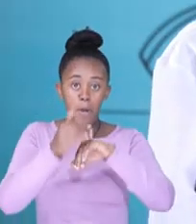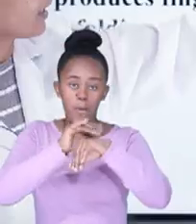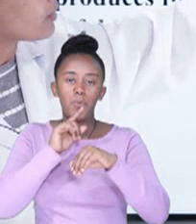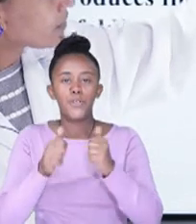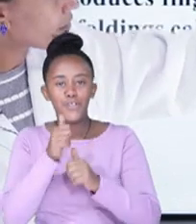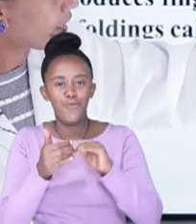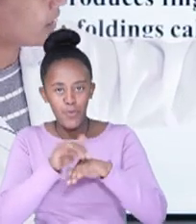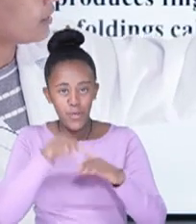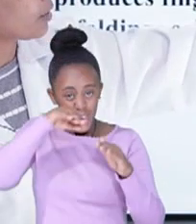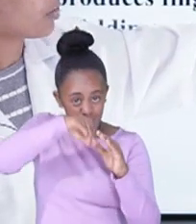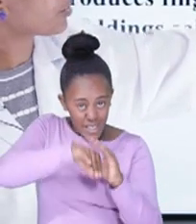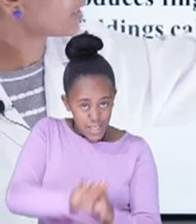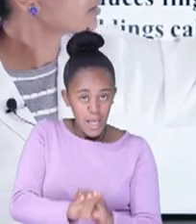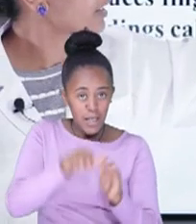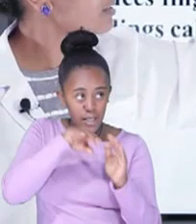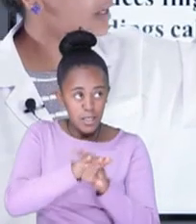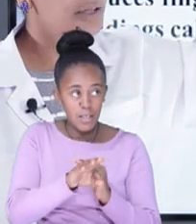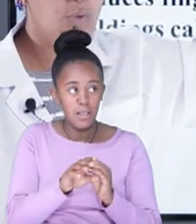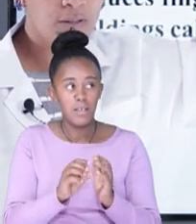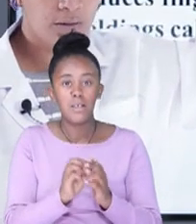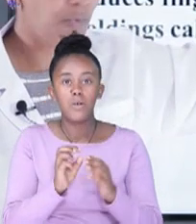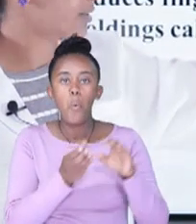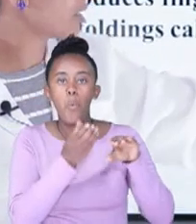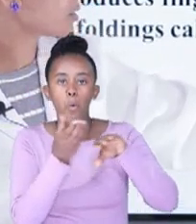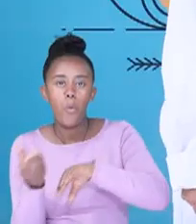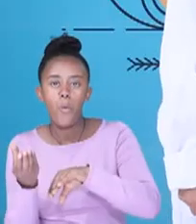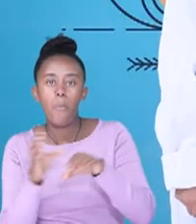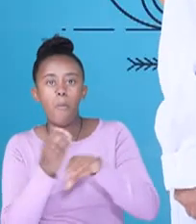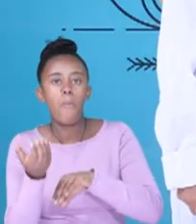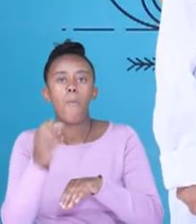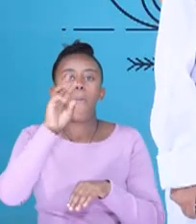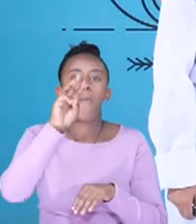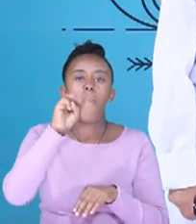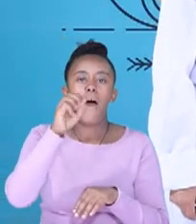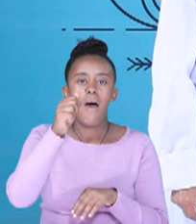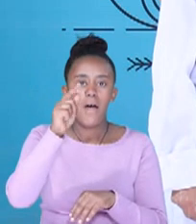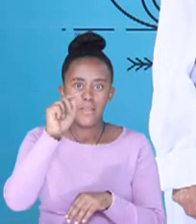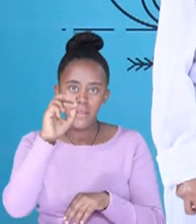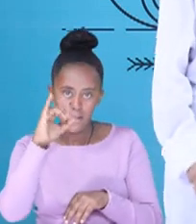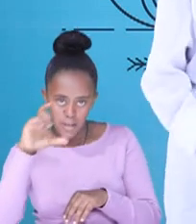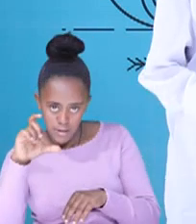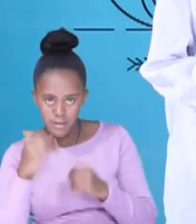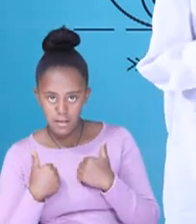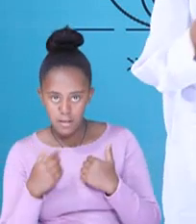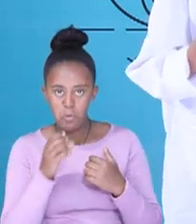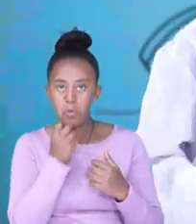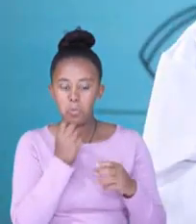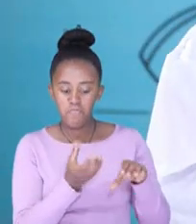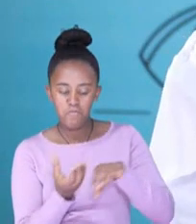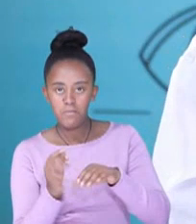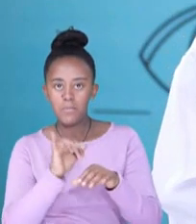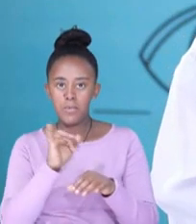folded. And inside the inner membrane, there is a liquid matrix that is site for set